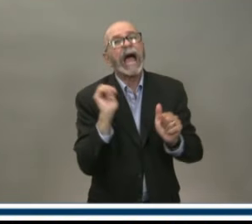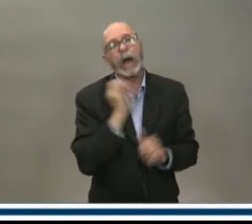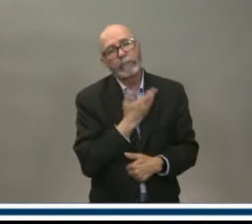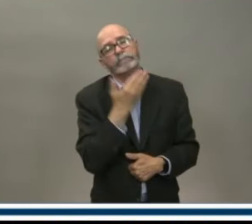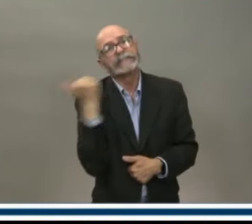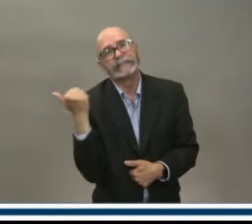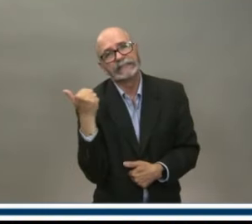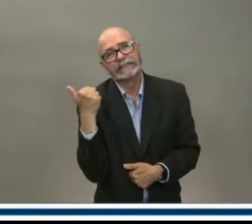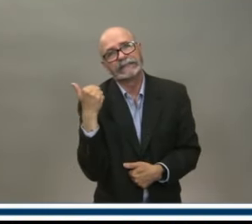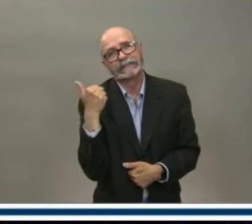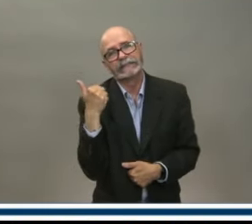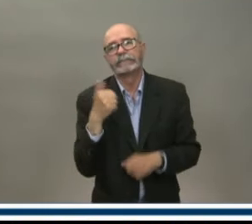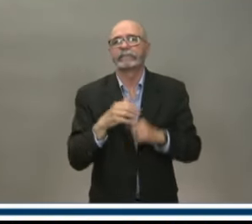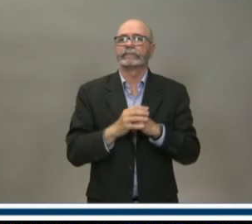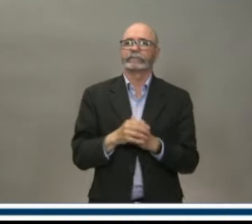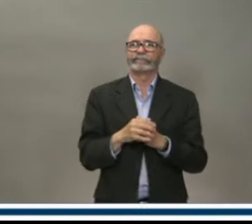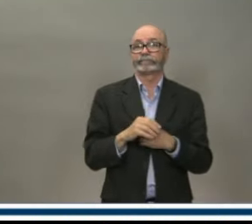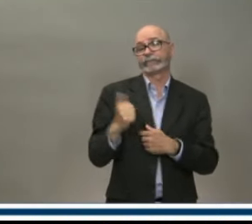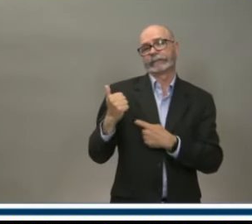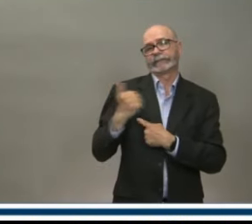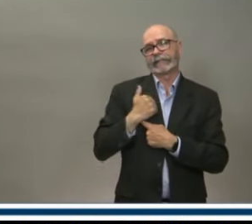Keith.